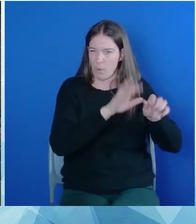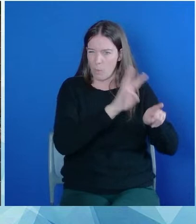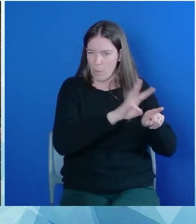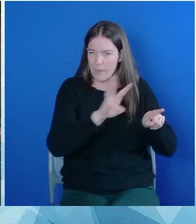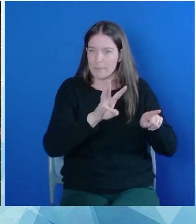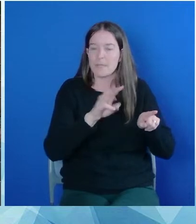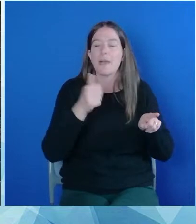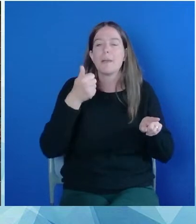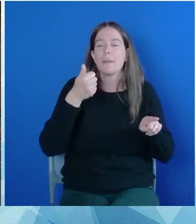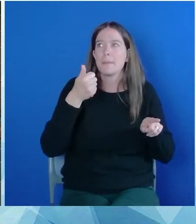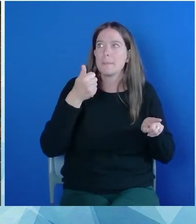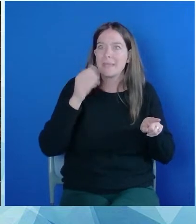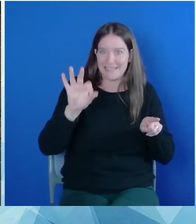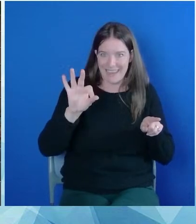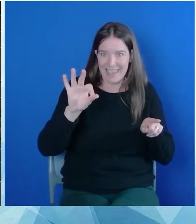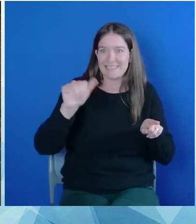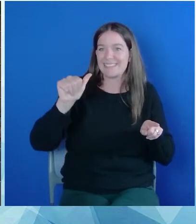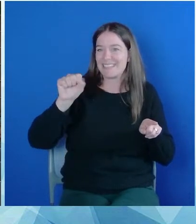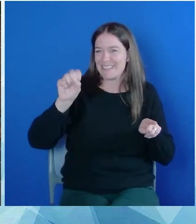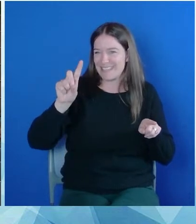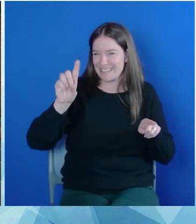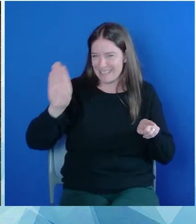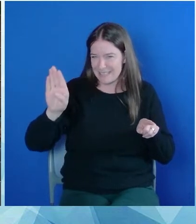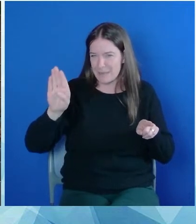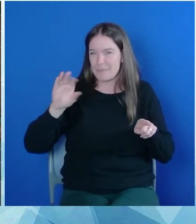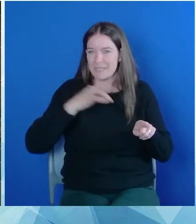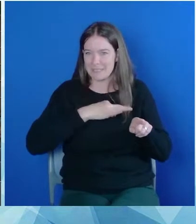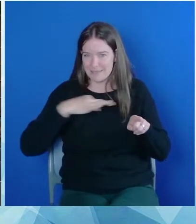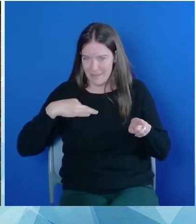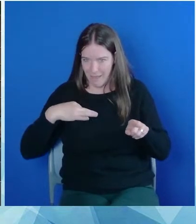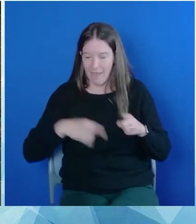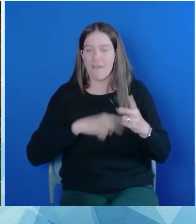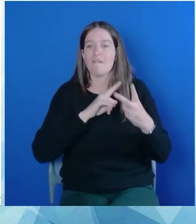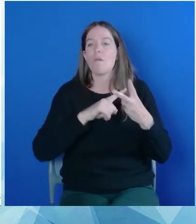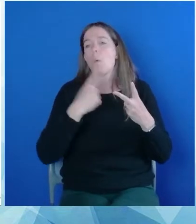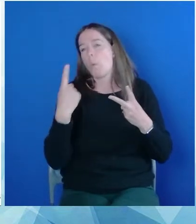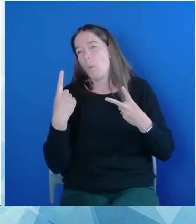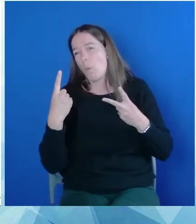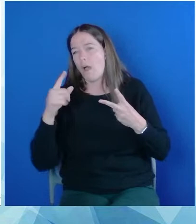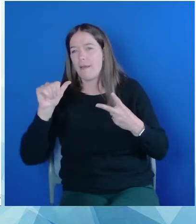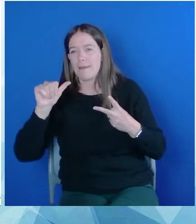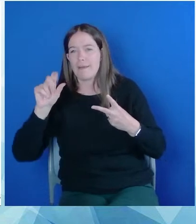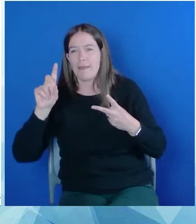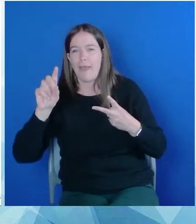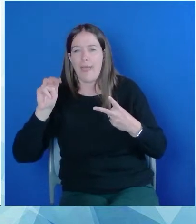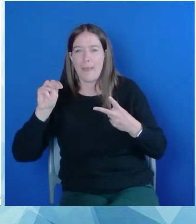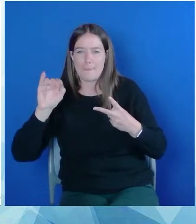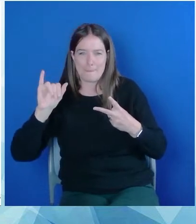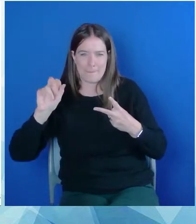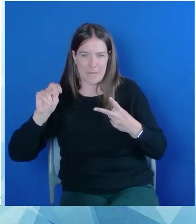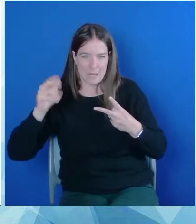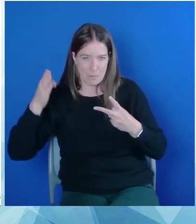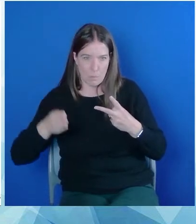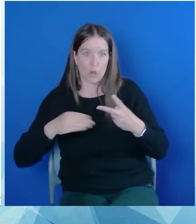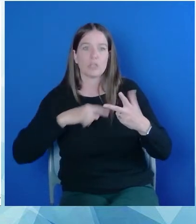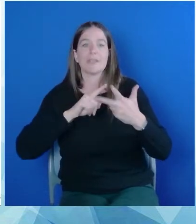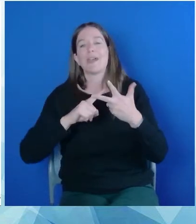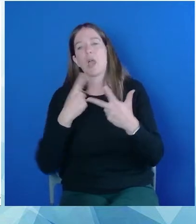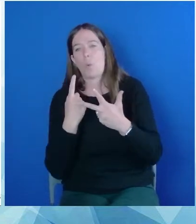staff, 5% or 1 was from admin, and then I also had a parent contact me during that